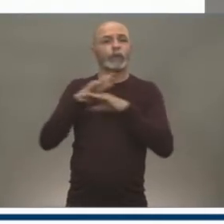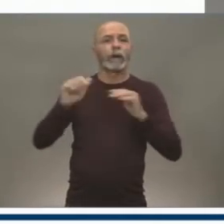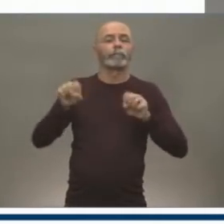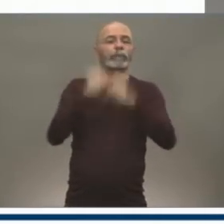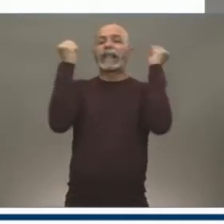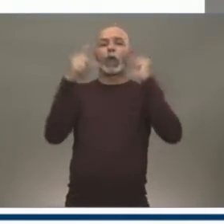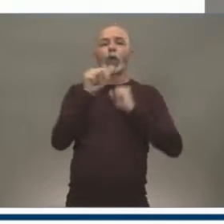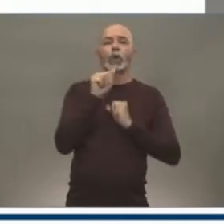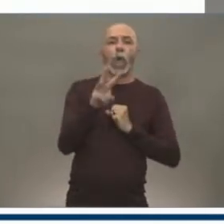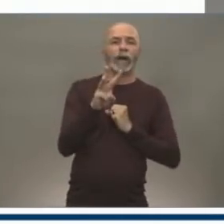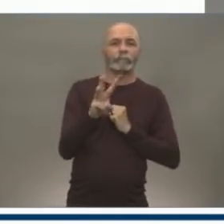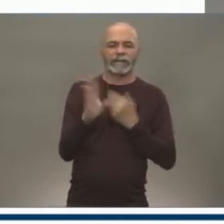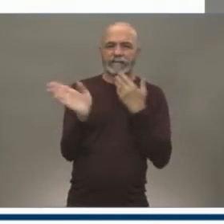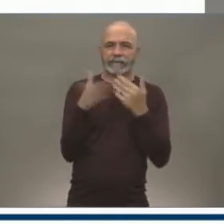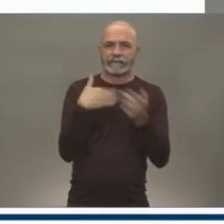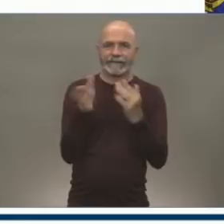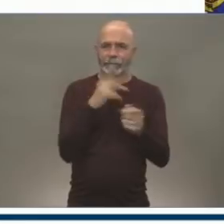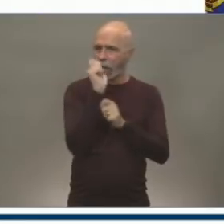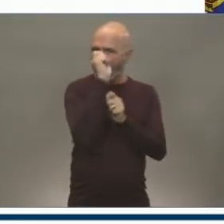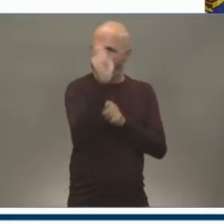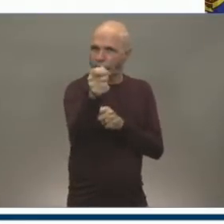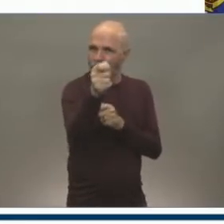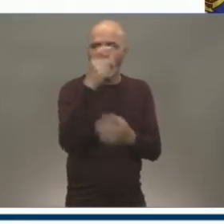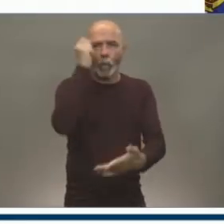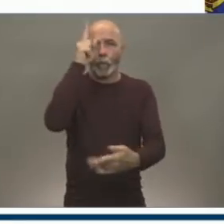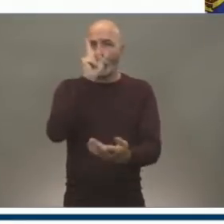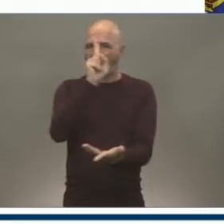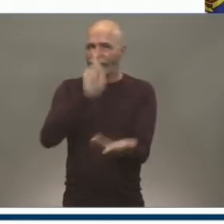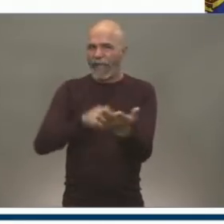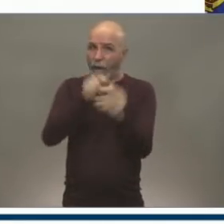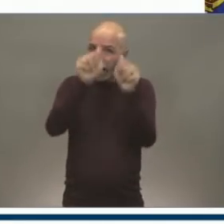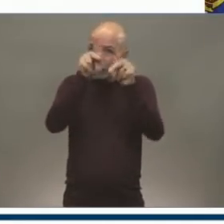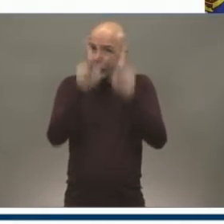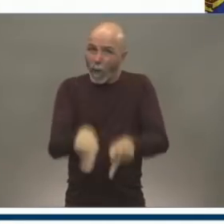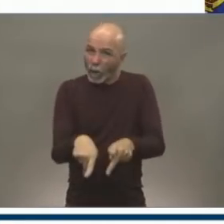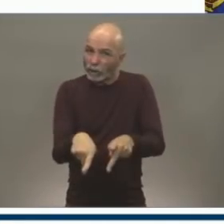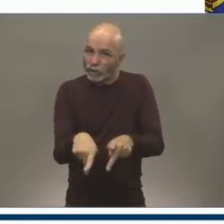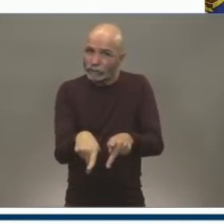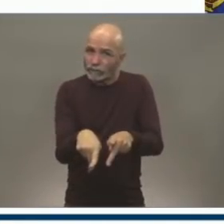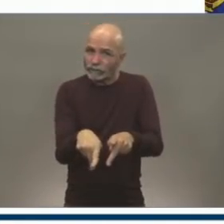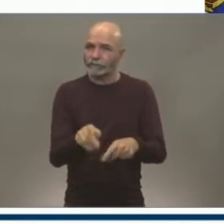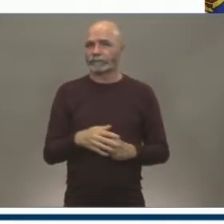a $1,000 fine. Go ahead with your follow-up. Thank you.